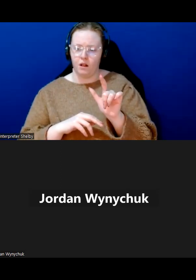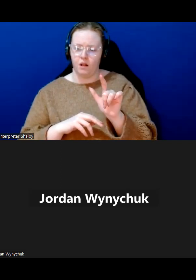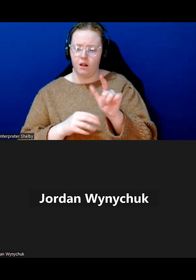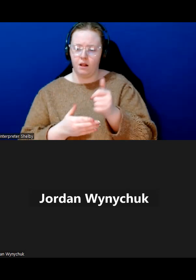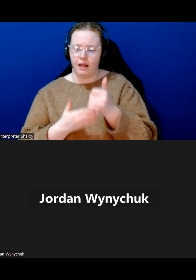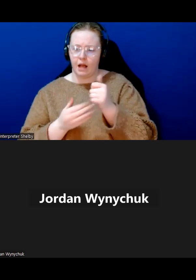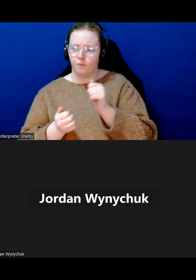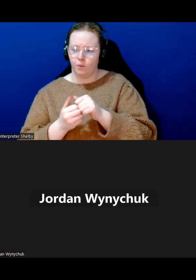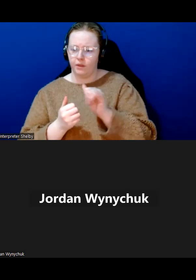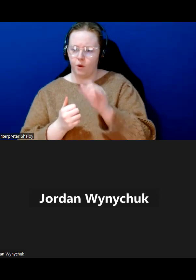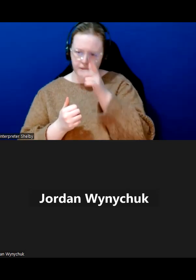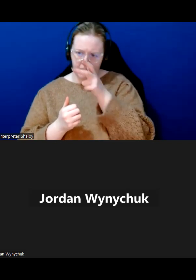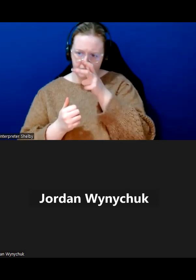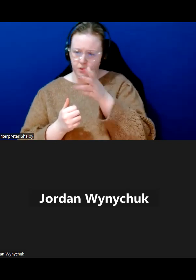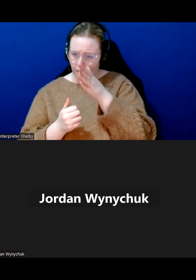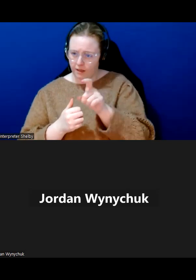little bugs?